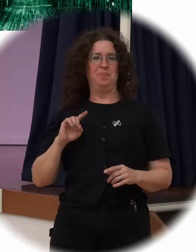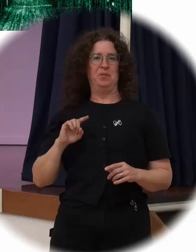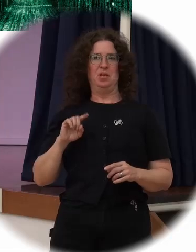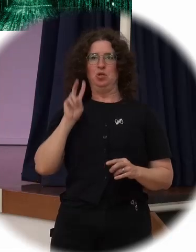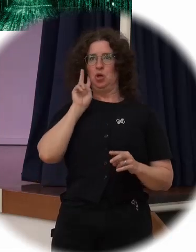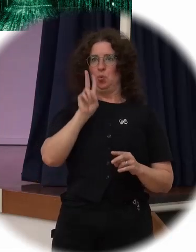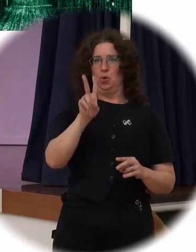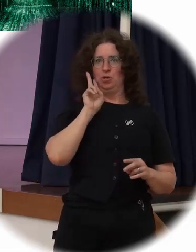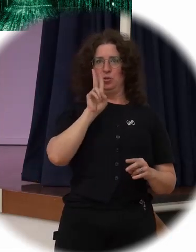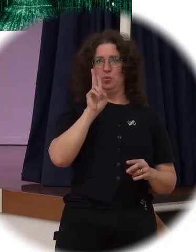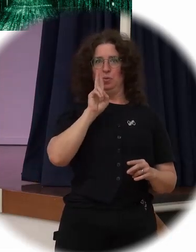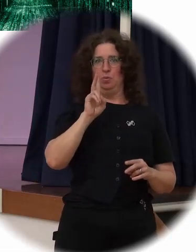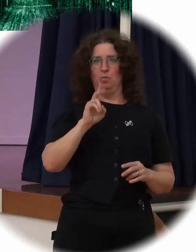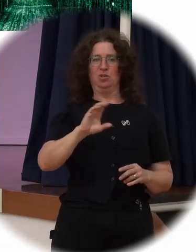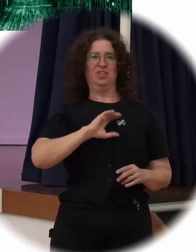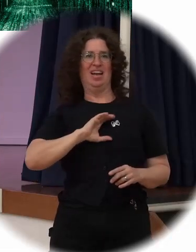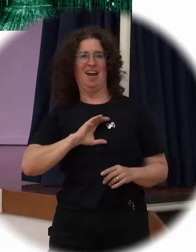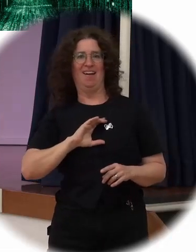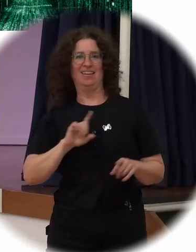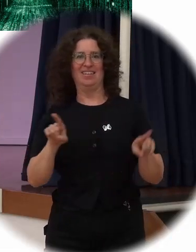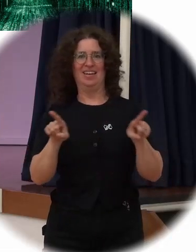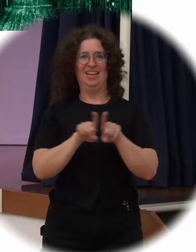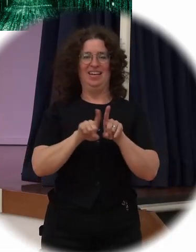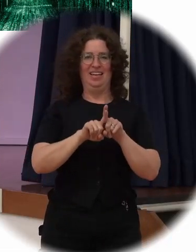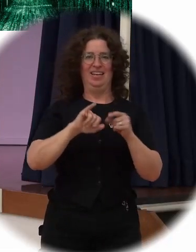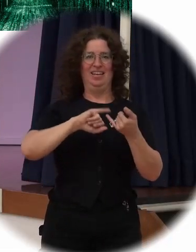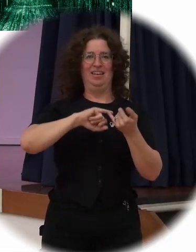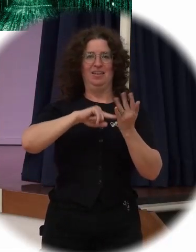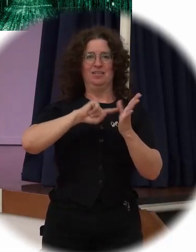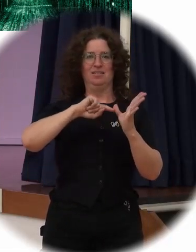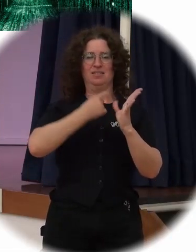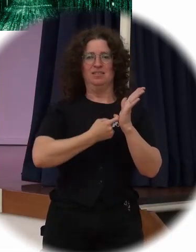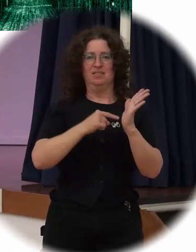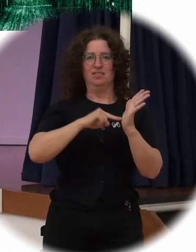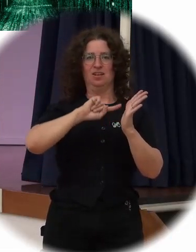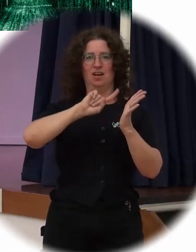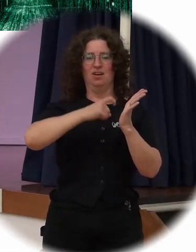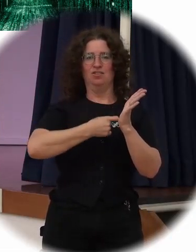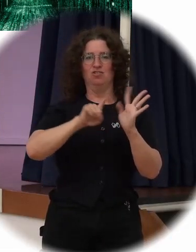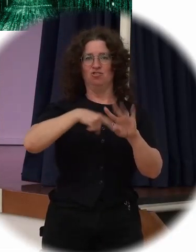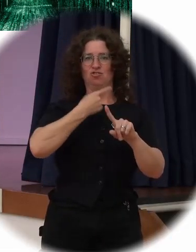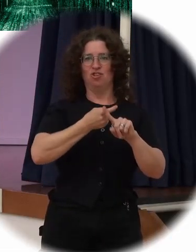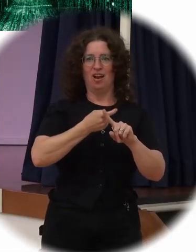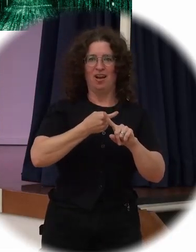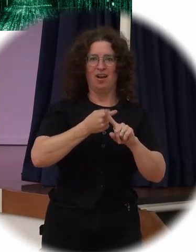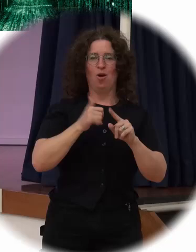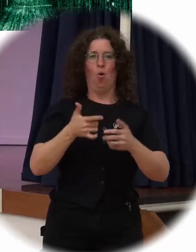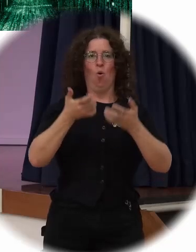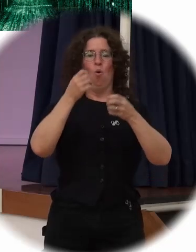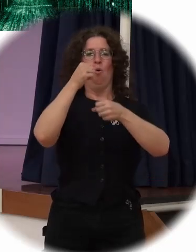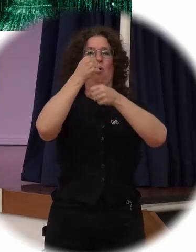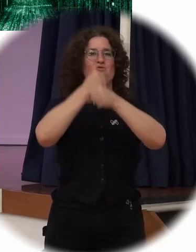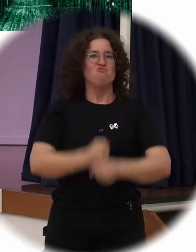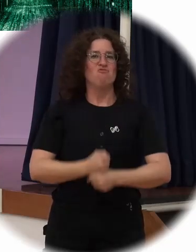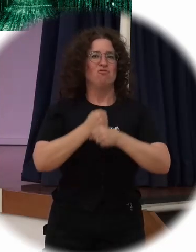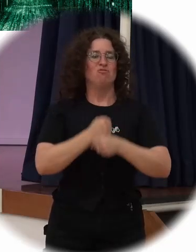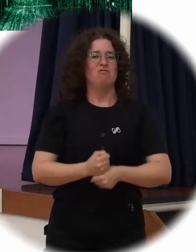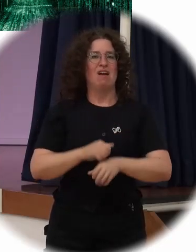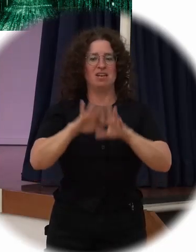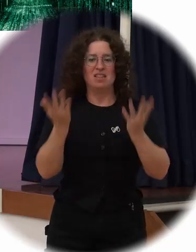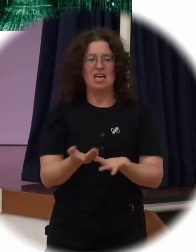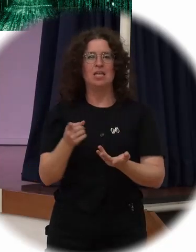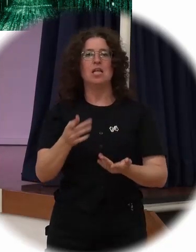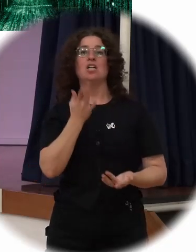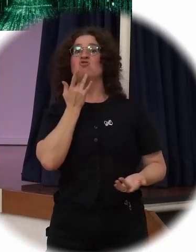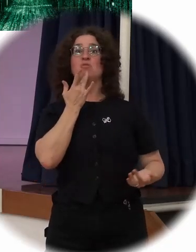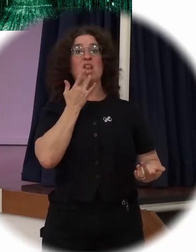use to train the characters, like in Star Trek with the holodeck, or with the Gravity Chamber Dragon Ball Z, to level up the heroes is